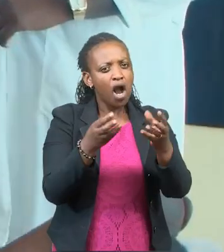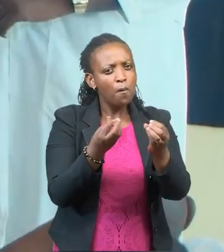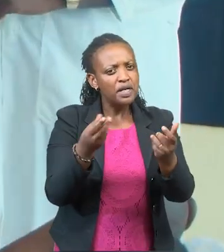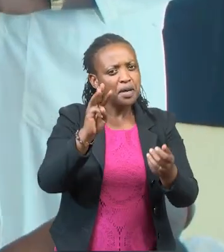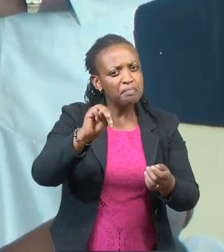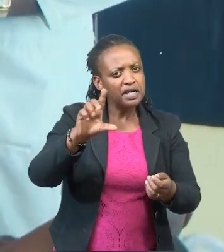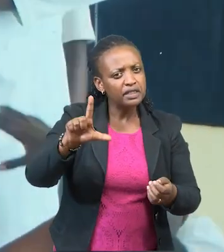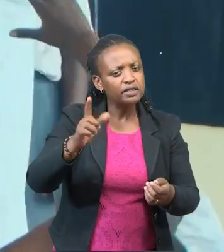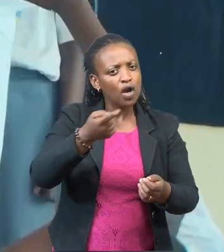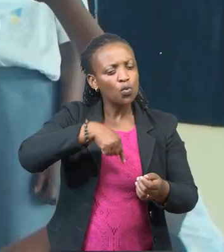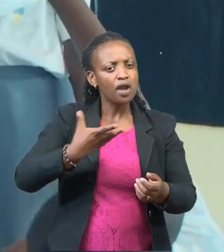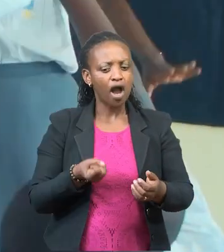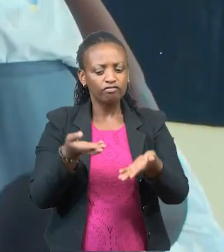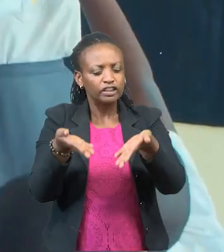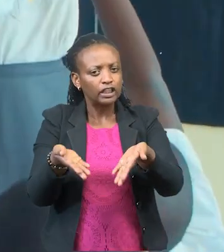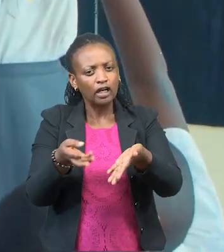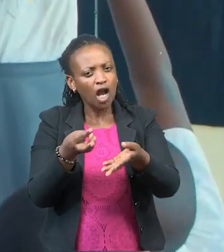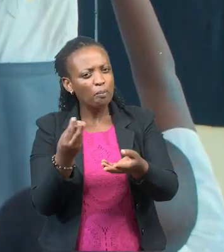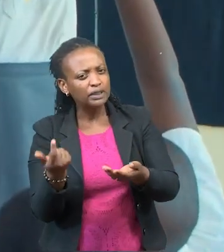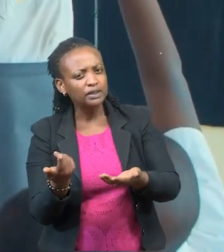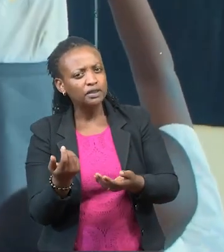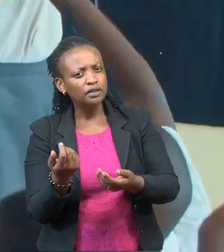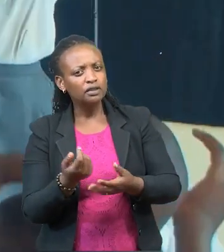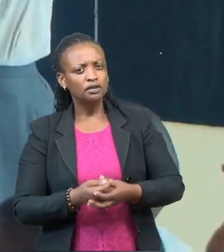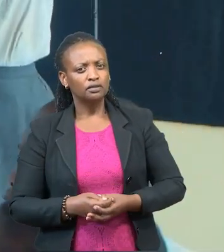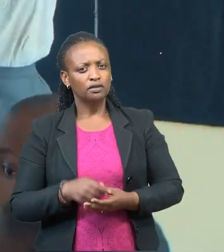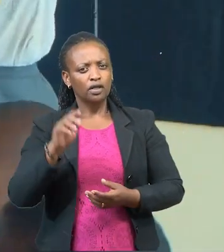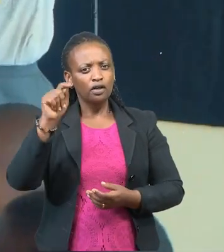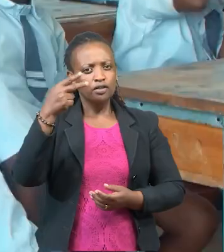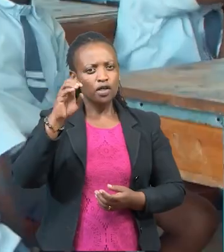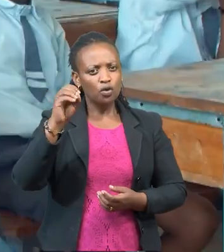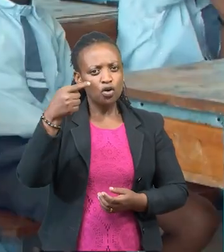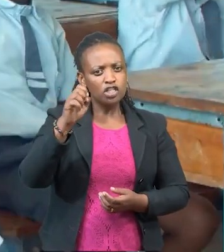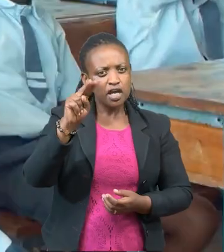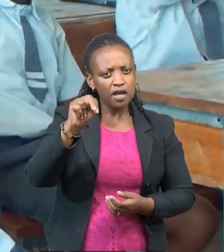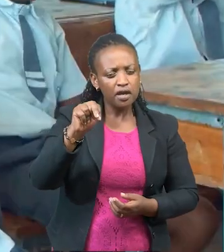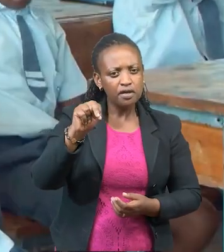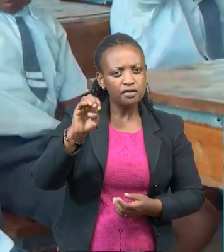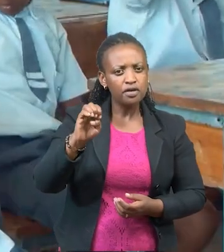How many milliliters do we have here? Teoje?